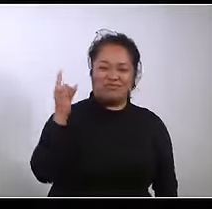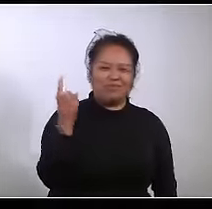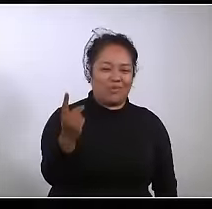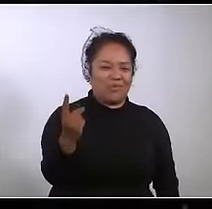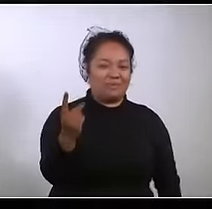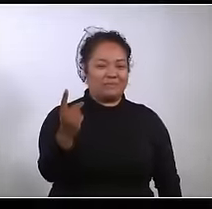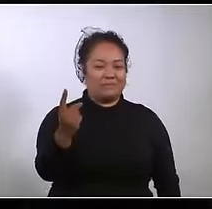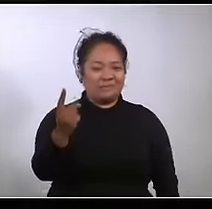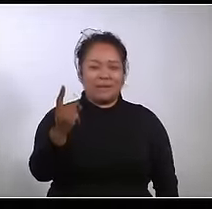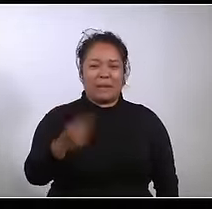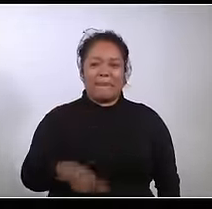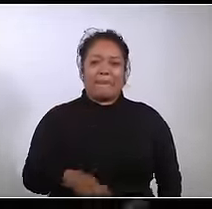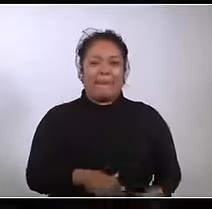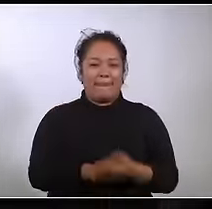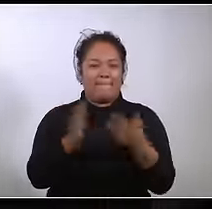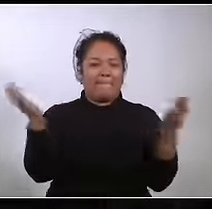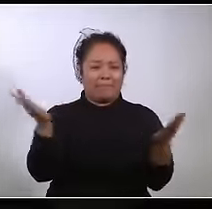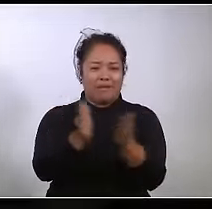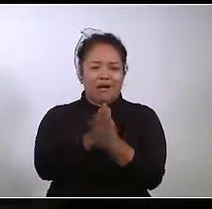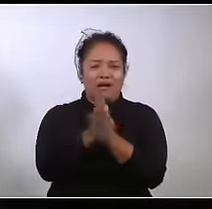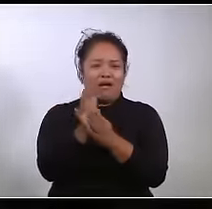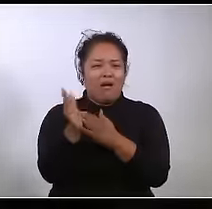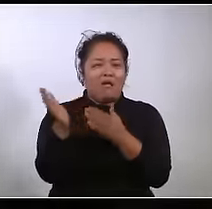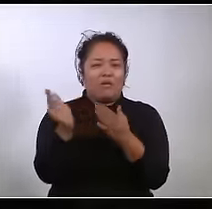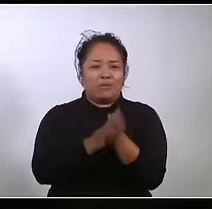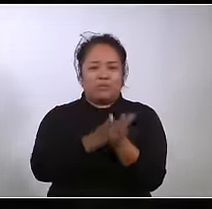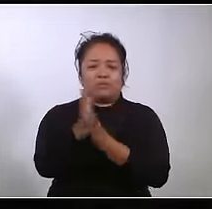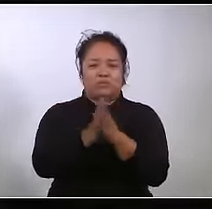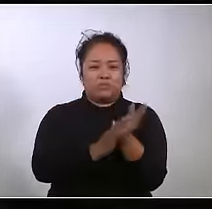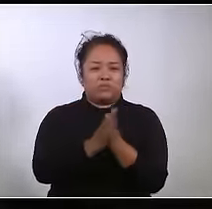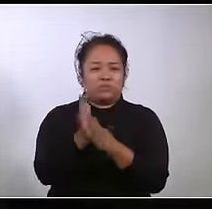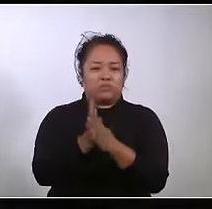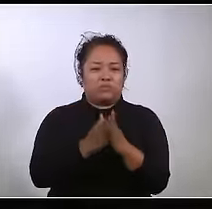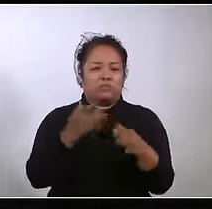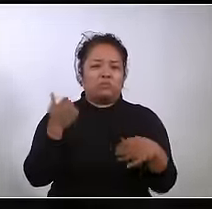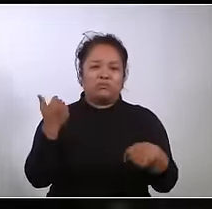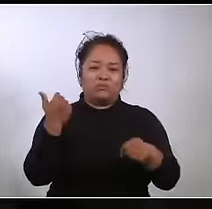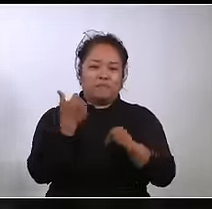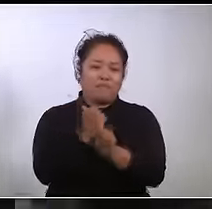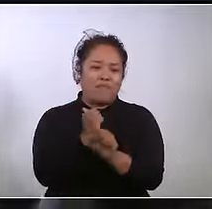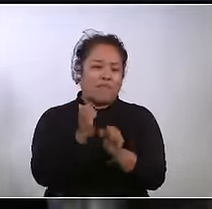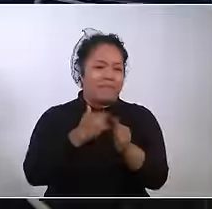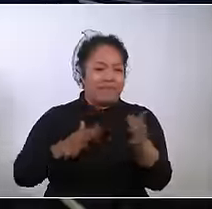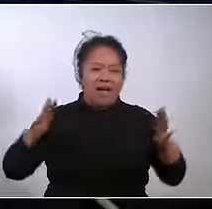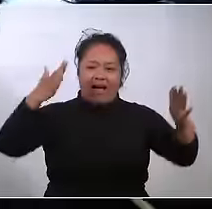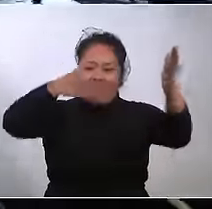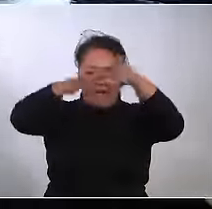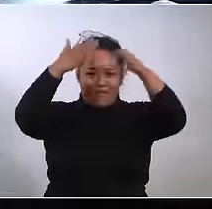Celebration, all it takes is one. All it takes is one.